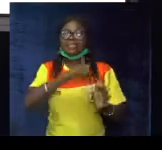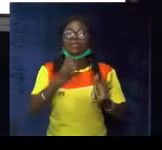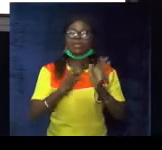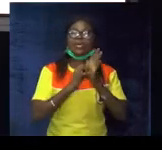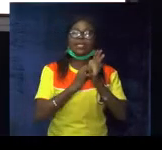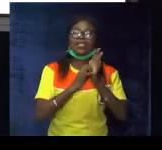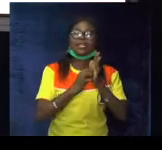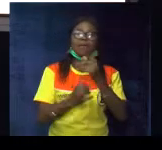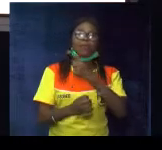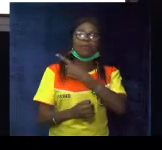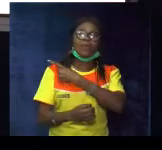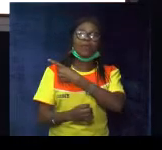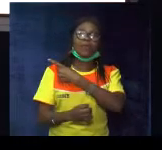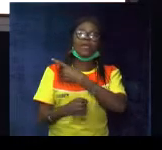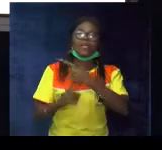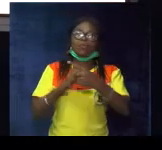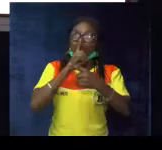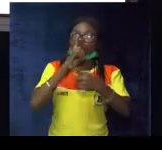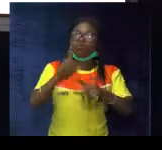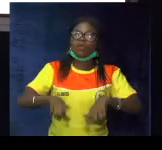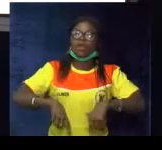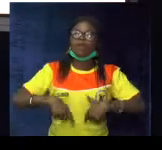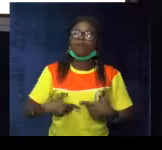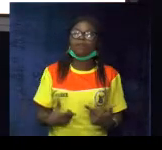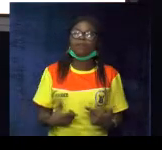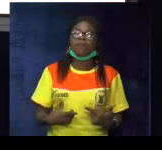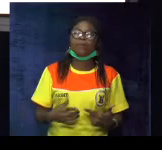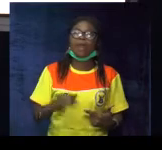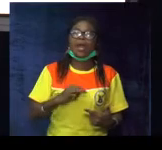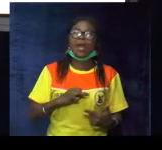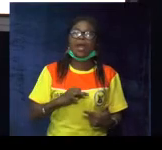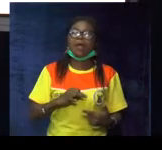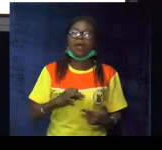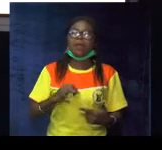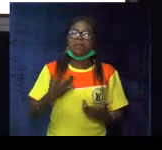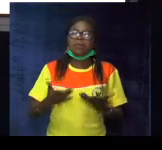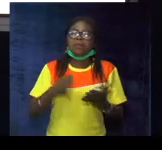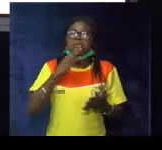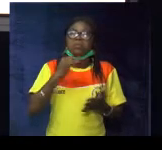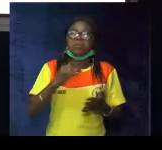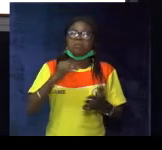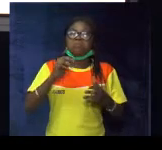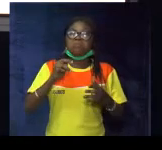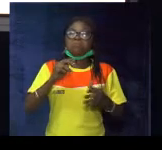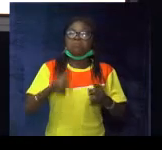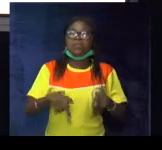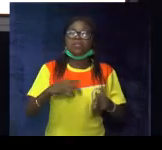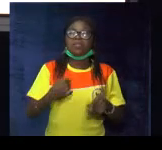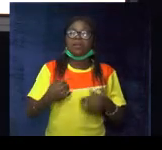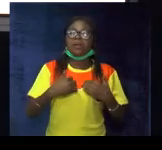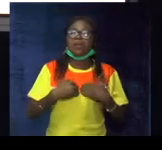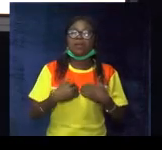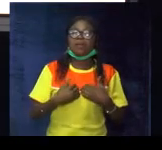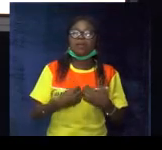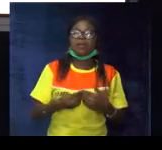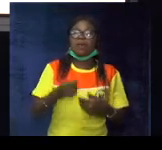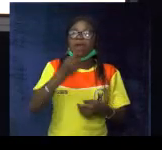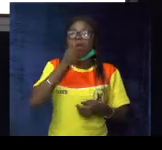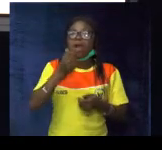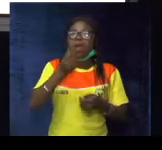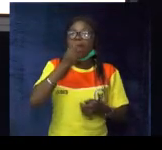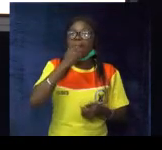And this is an example of a quadrant in real life. I suppose this person just put popcorn, granules, and all other whatnots